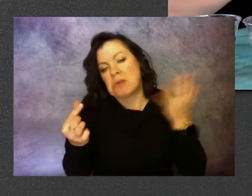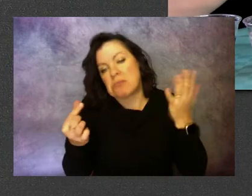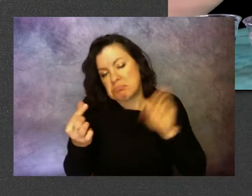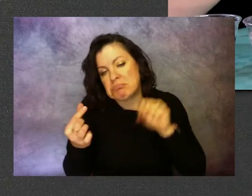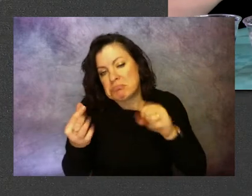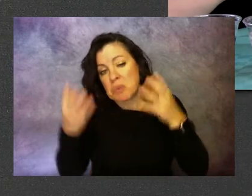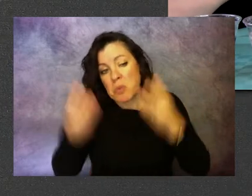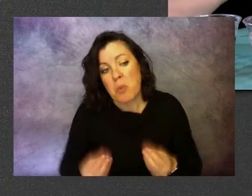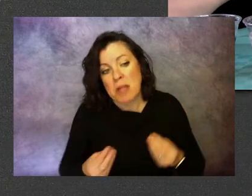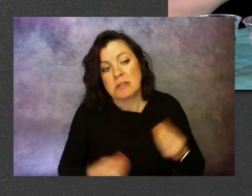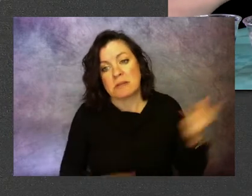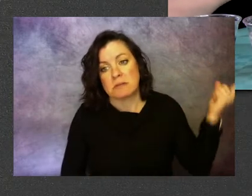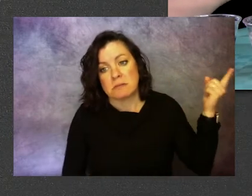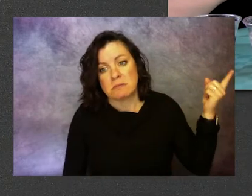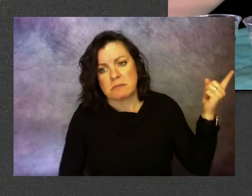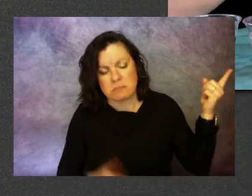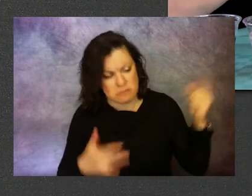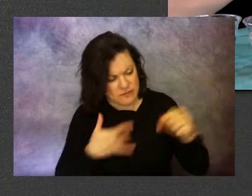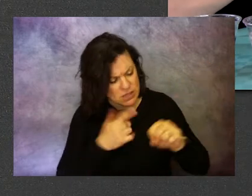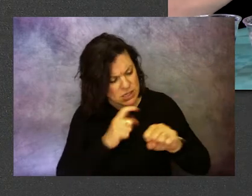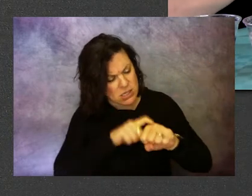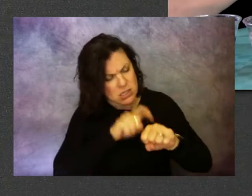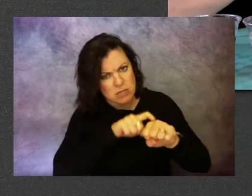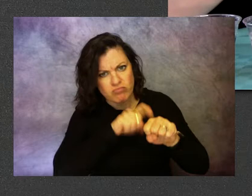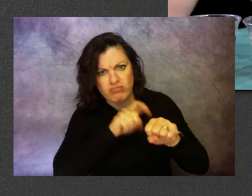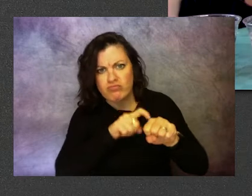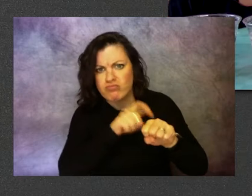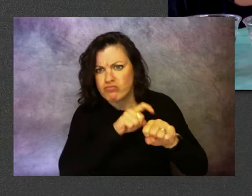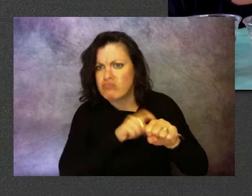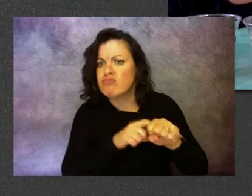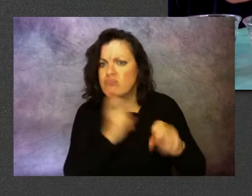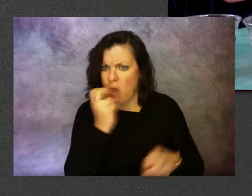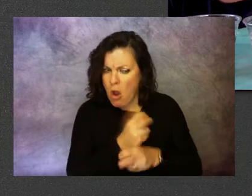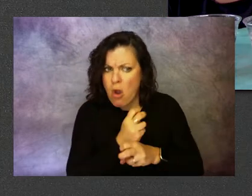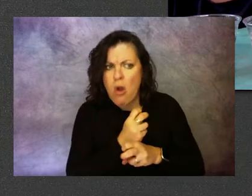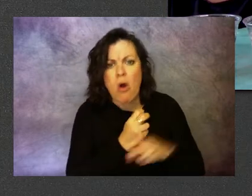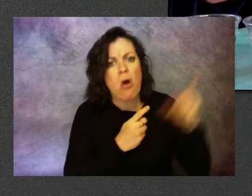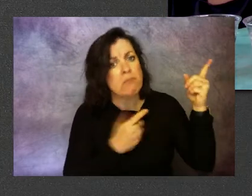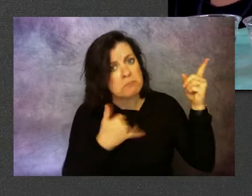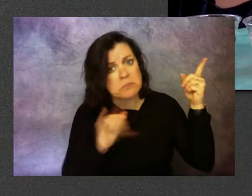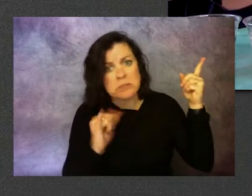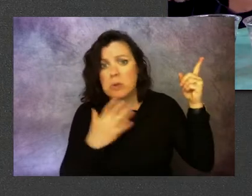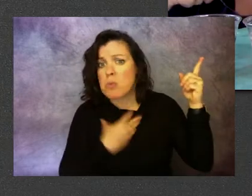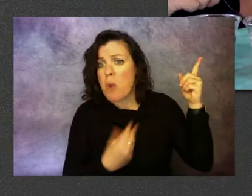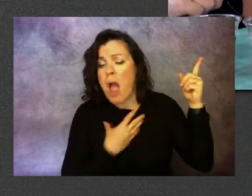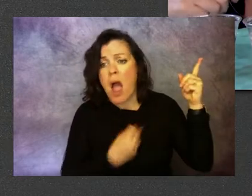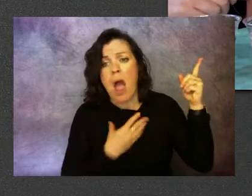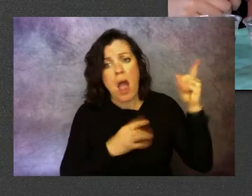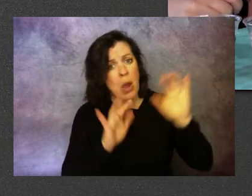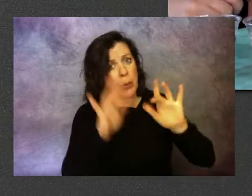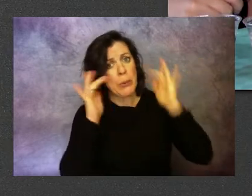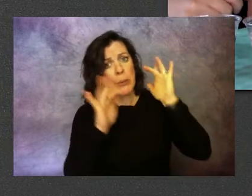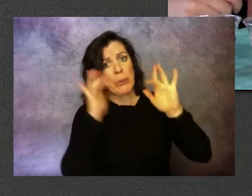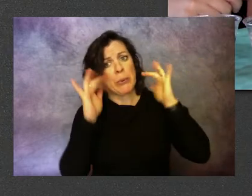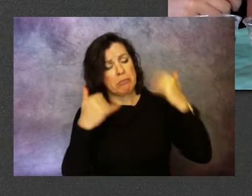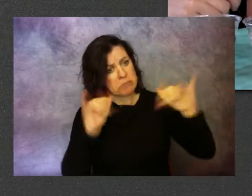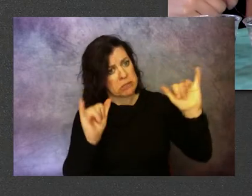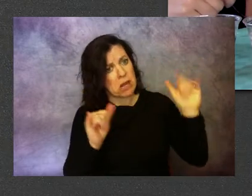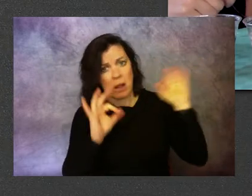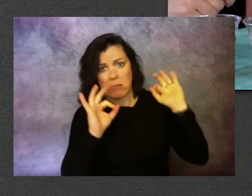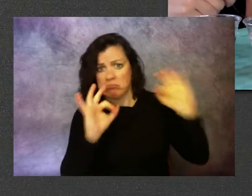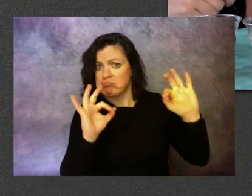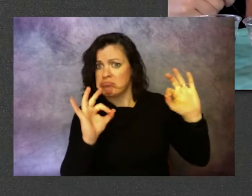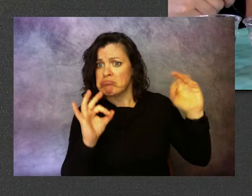and feels pretty hard, looks pretty white. I think this is a pretty good egg. What